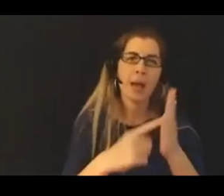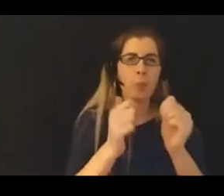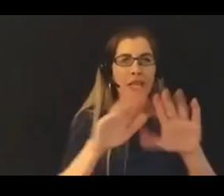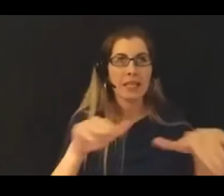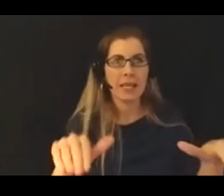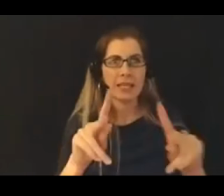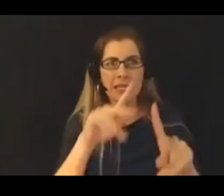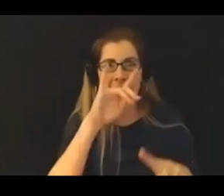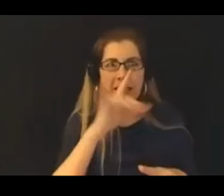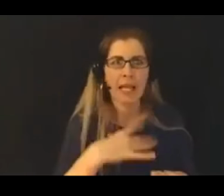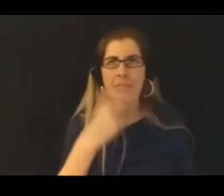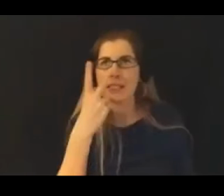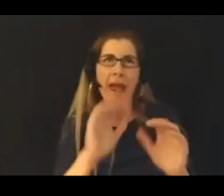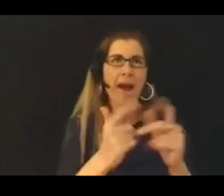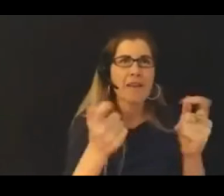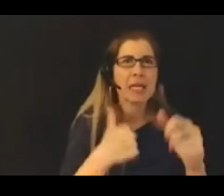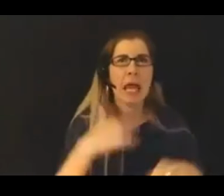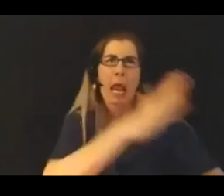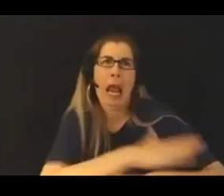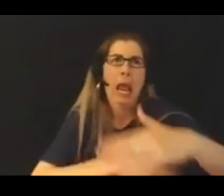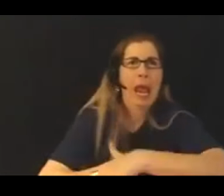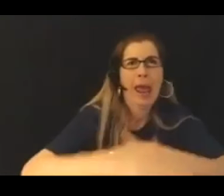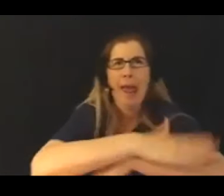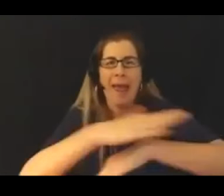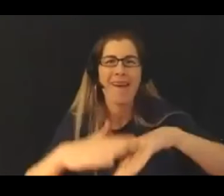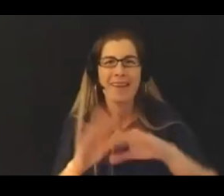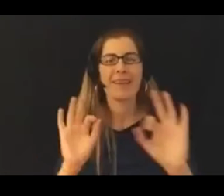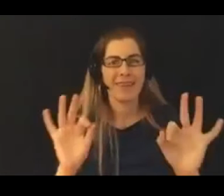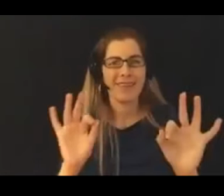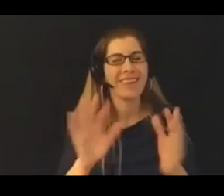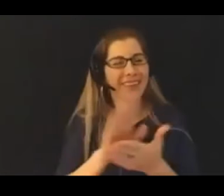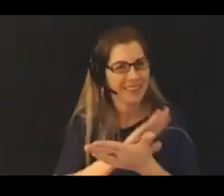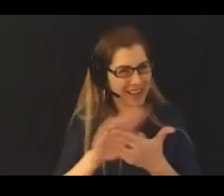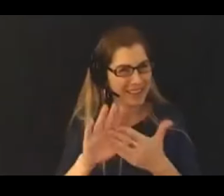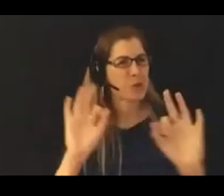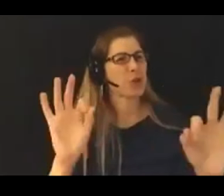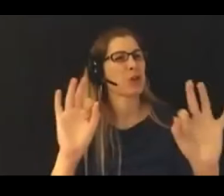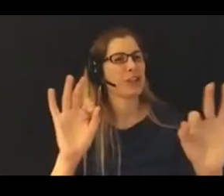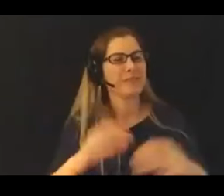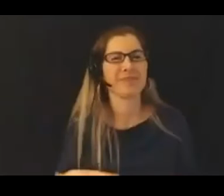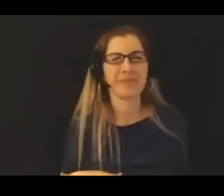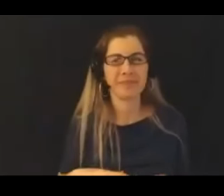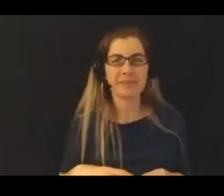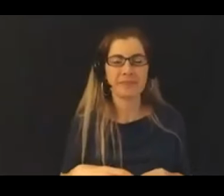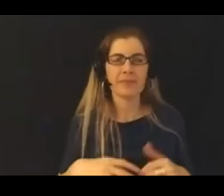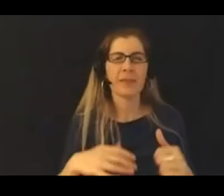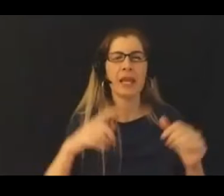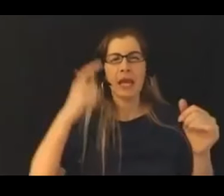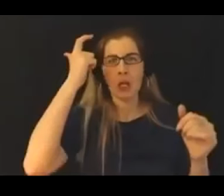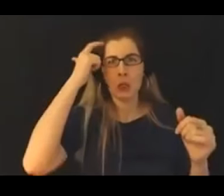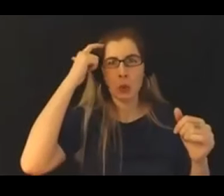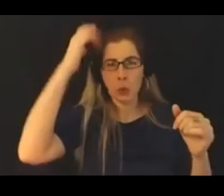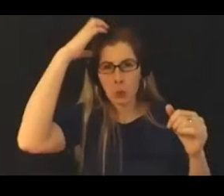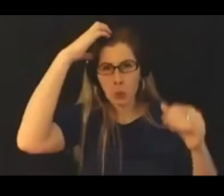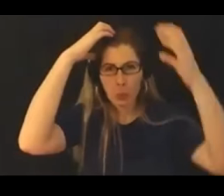how fast they can go. Good, very nice. Just connecting those two halves of